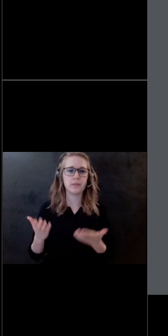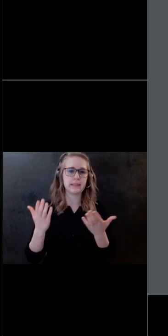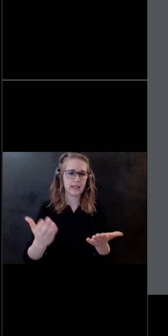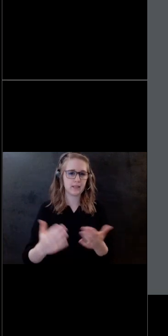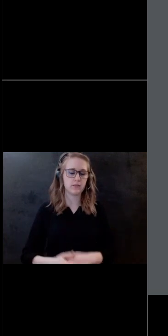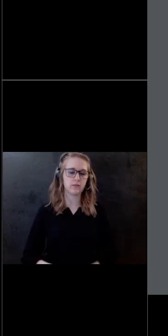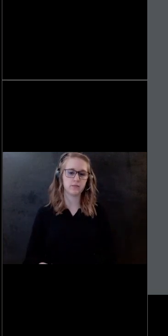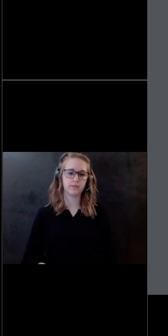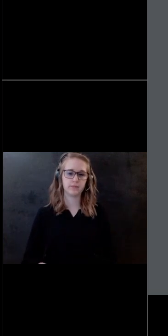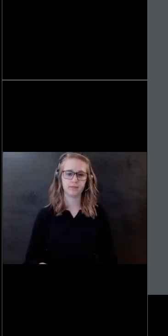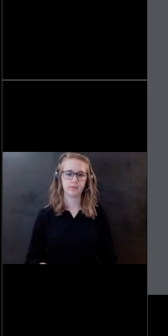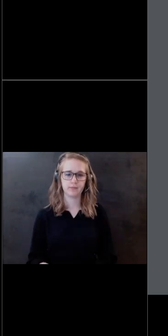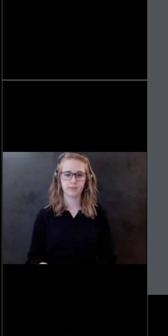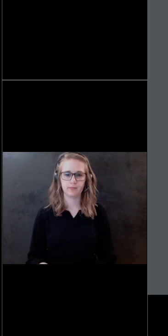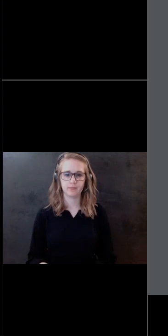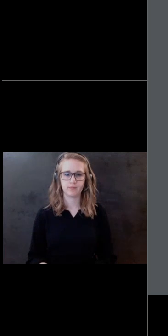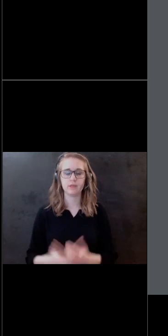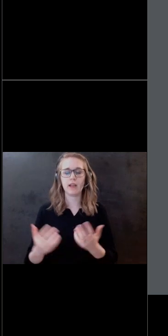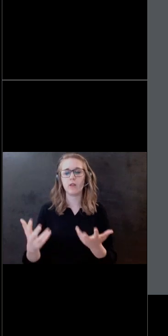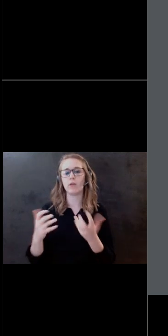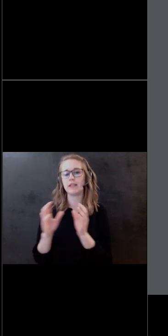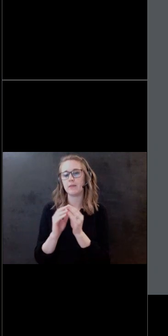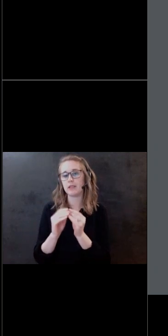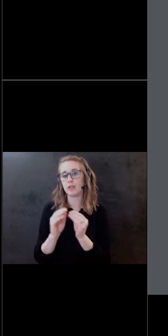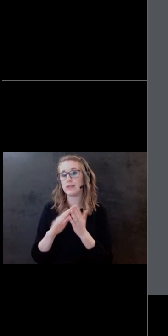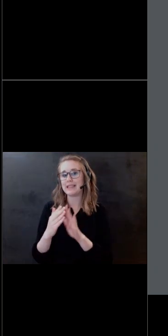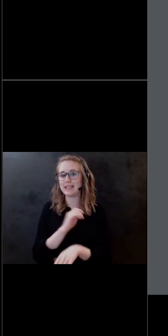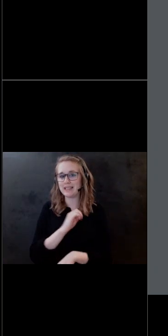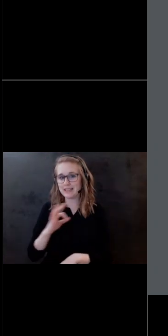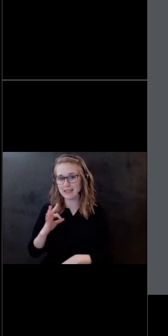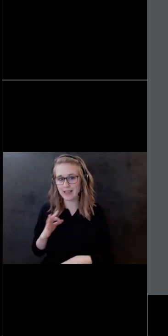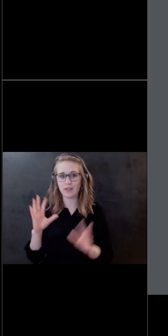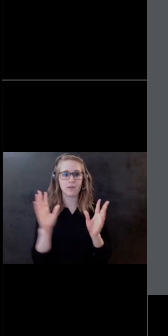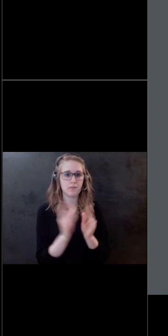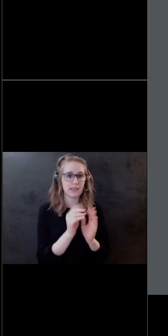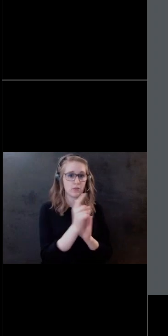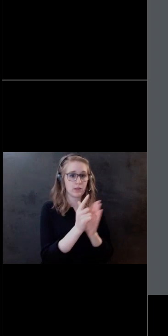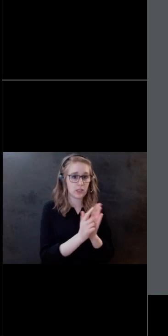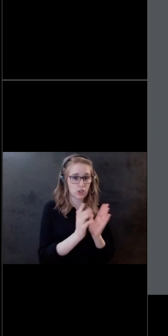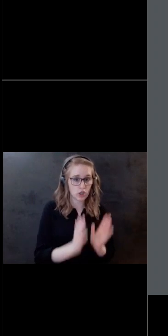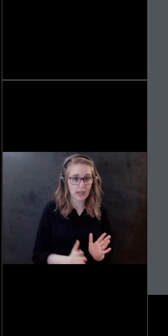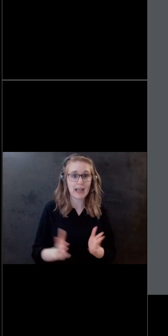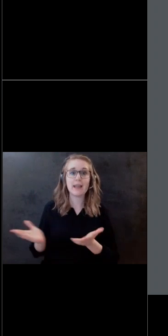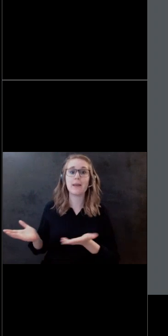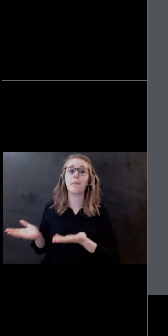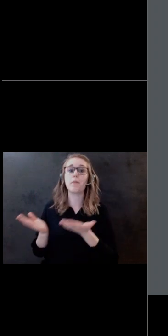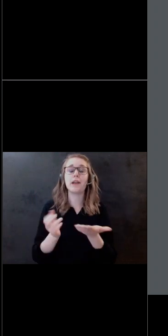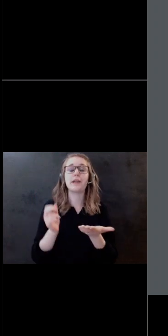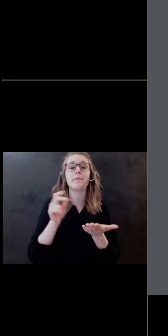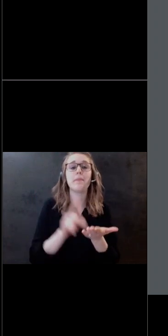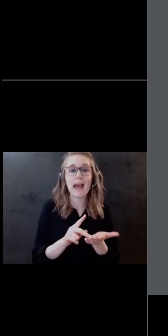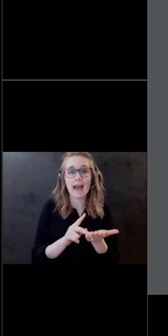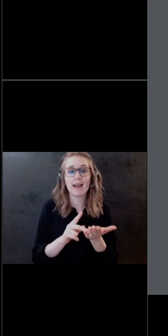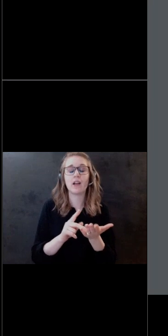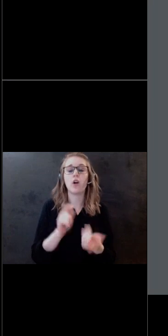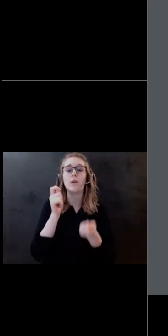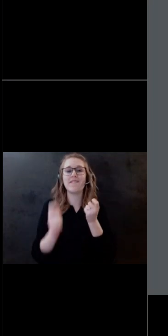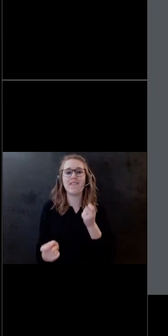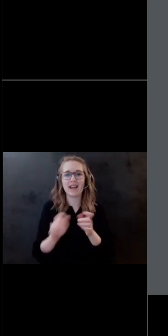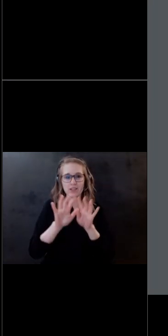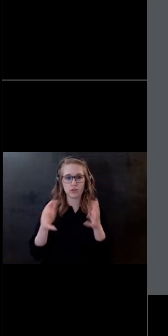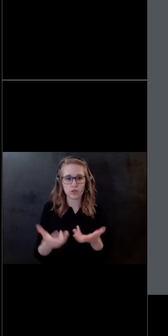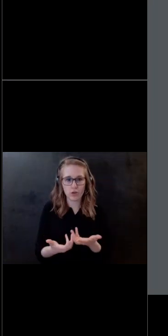like to do is have the meeting with city staff, have the meeting with our attorney, bring back, you know, a revised scope that we can incorporate into